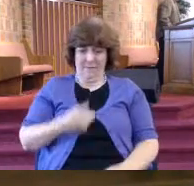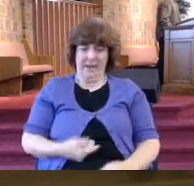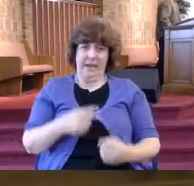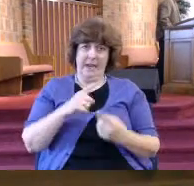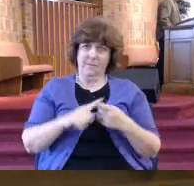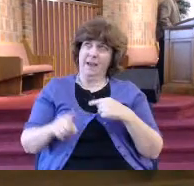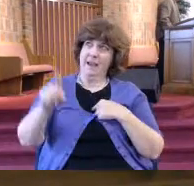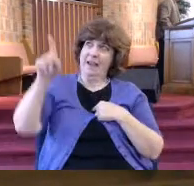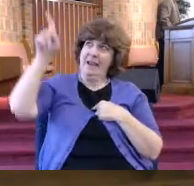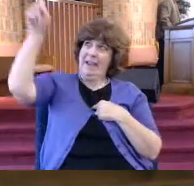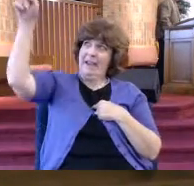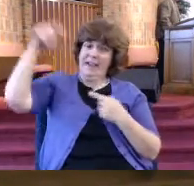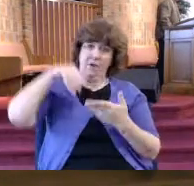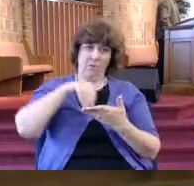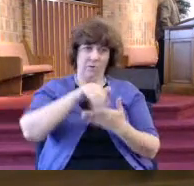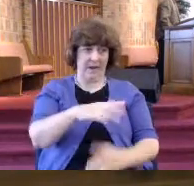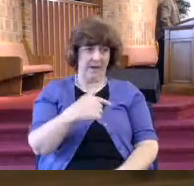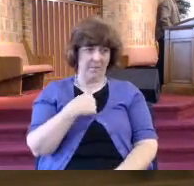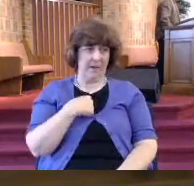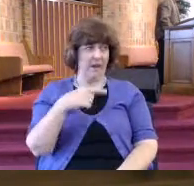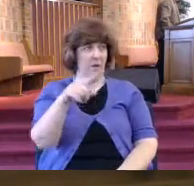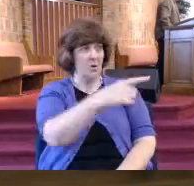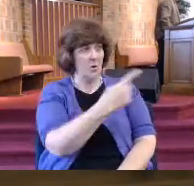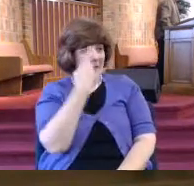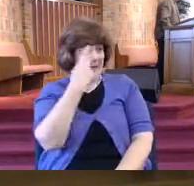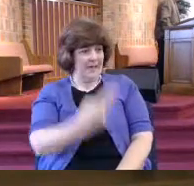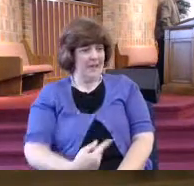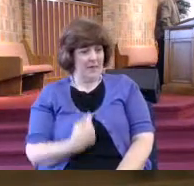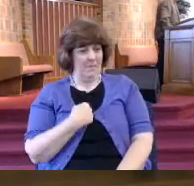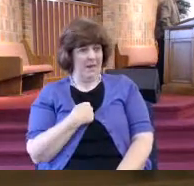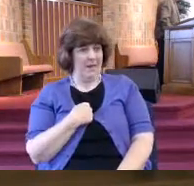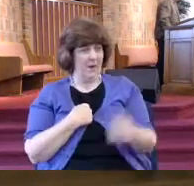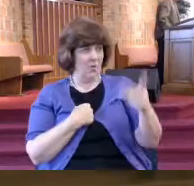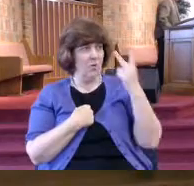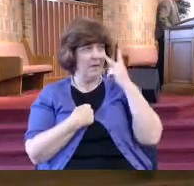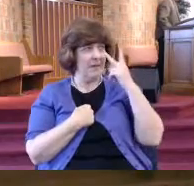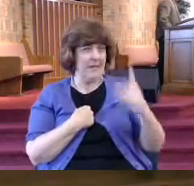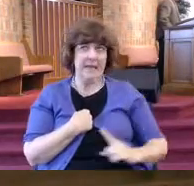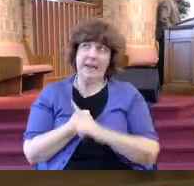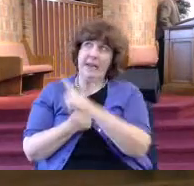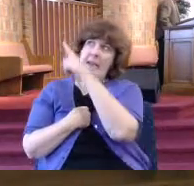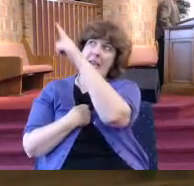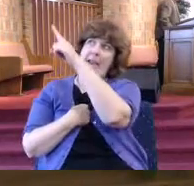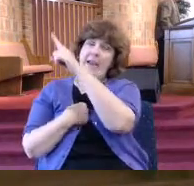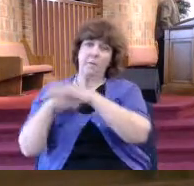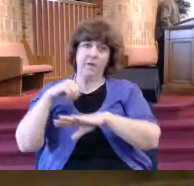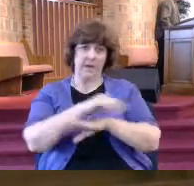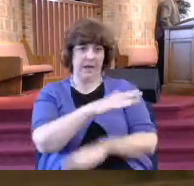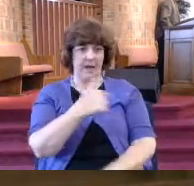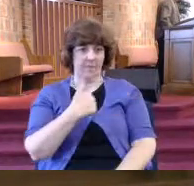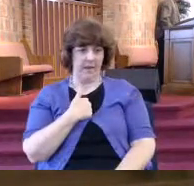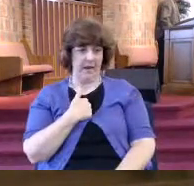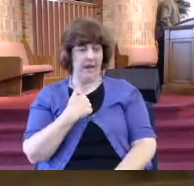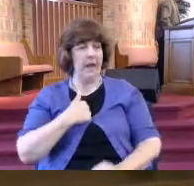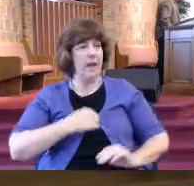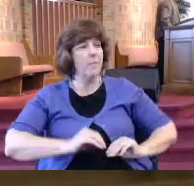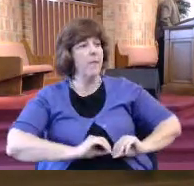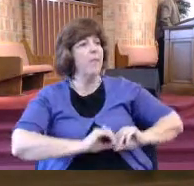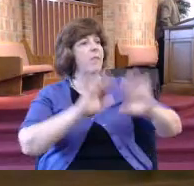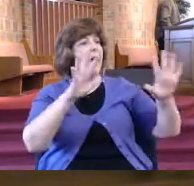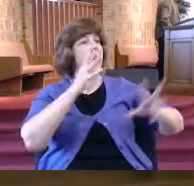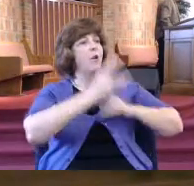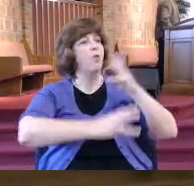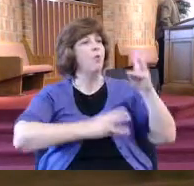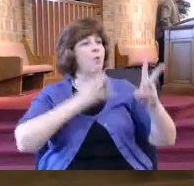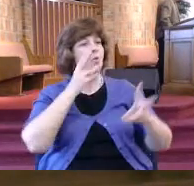he who sees me sees him who sent me. I have come as a light into the world, that whoever believes